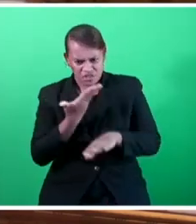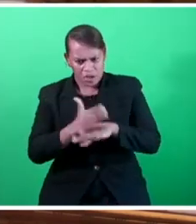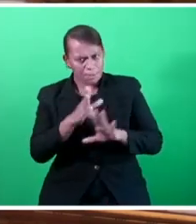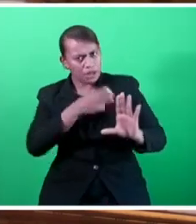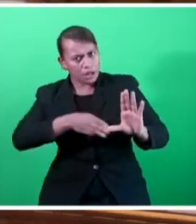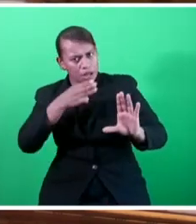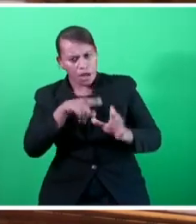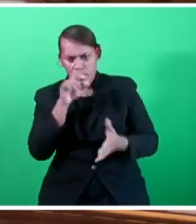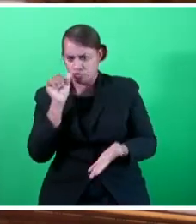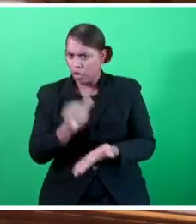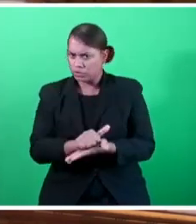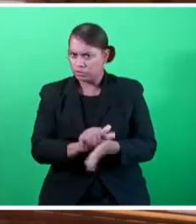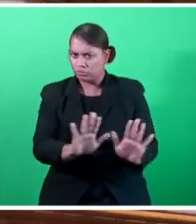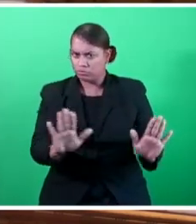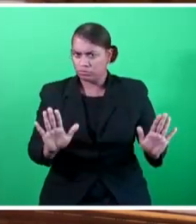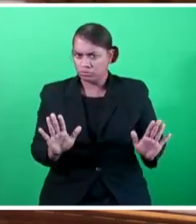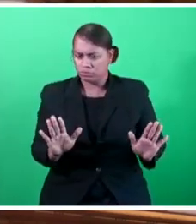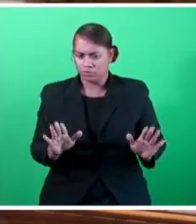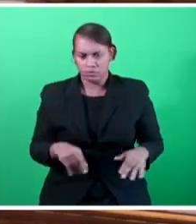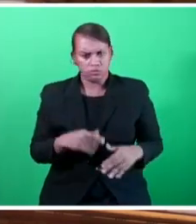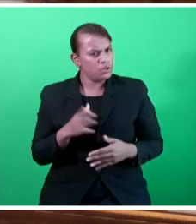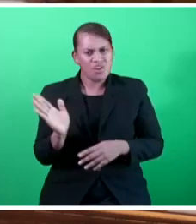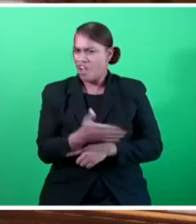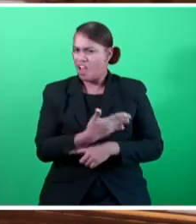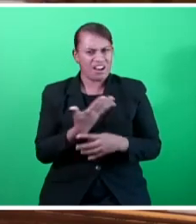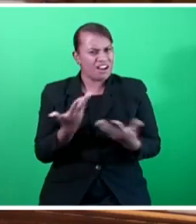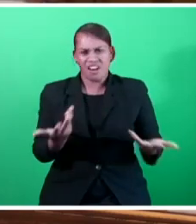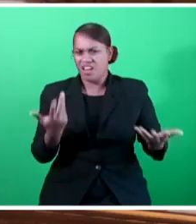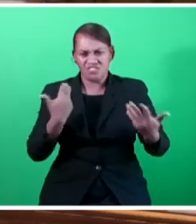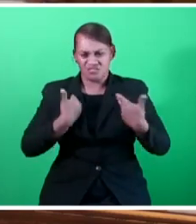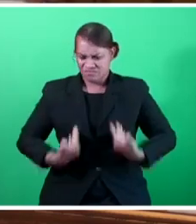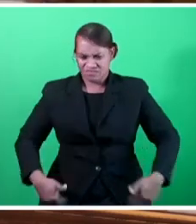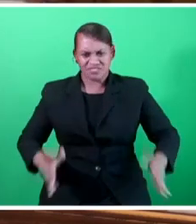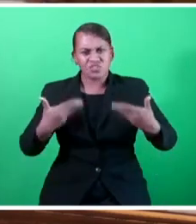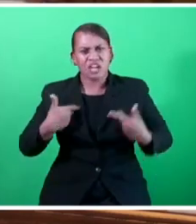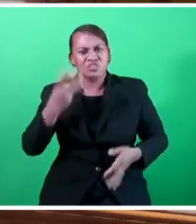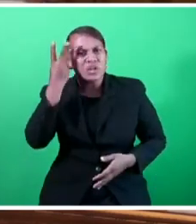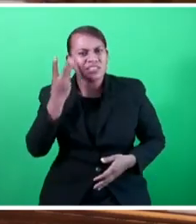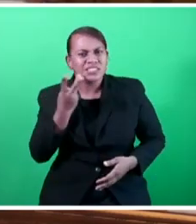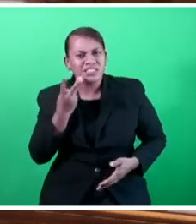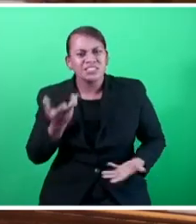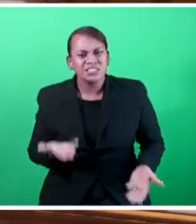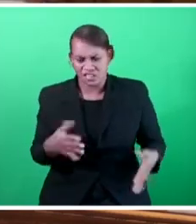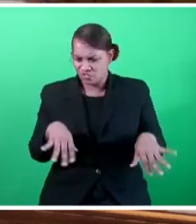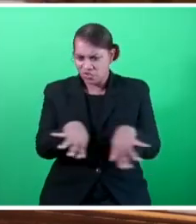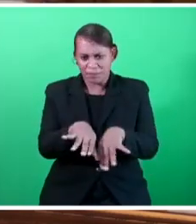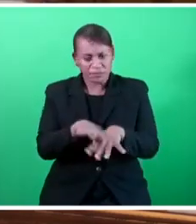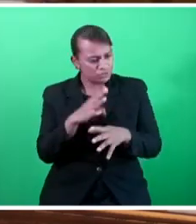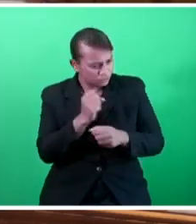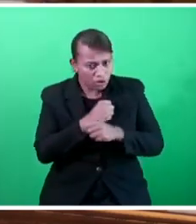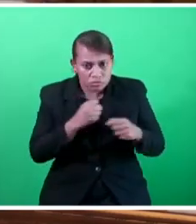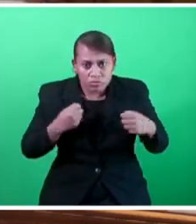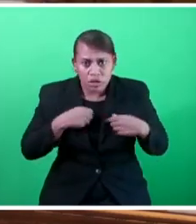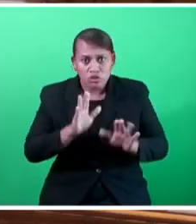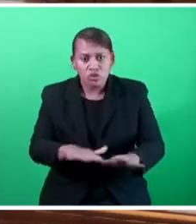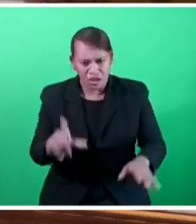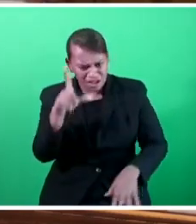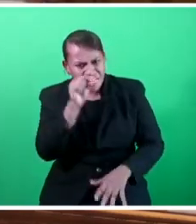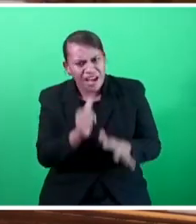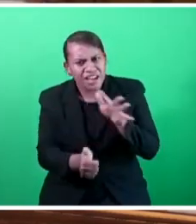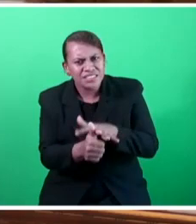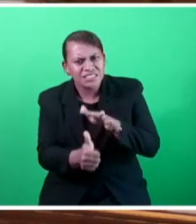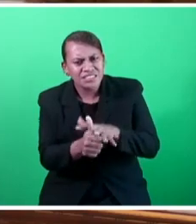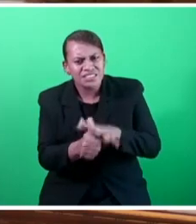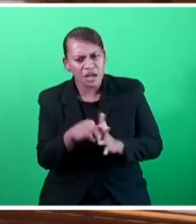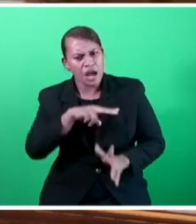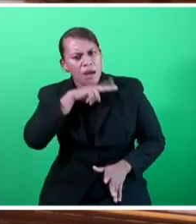sexualized imagery of women is commonplace. Our children can access pornography before their first sexual experience, and this may be